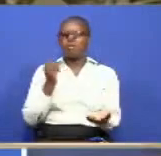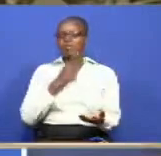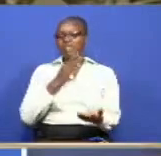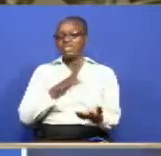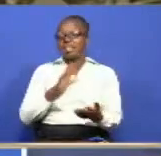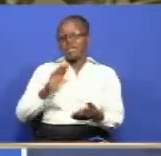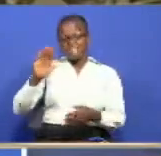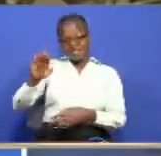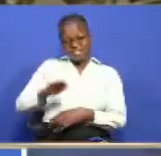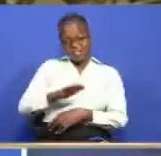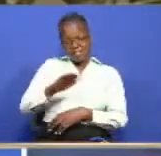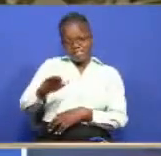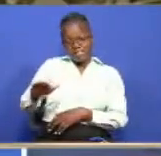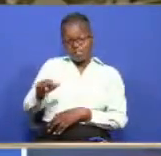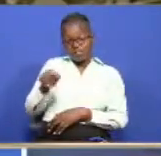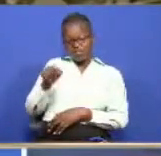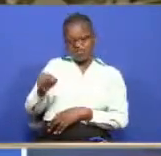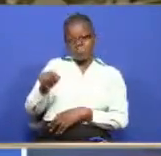Assembly is